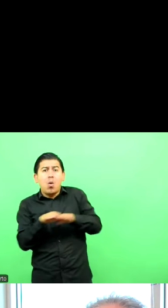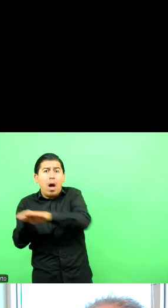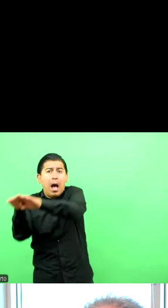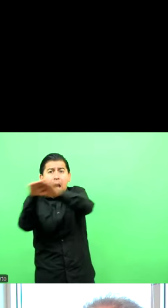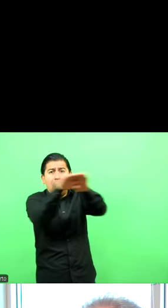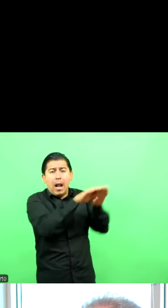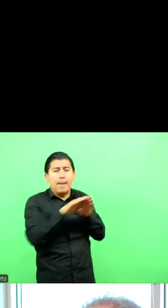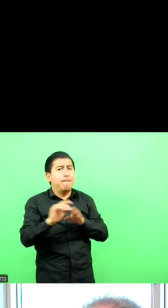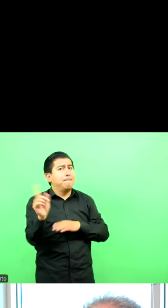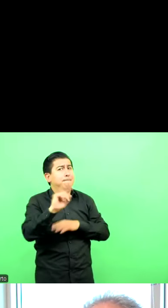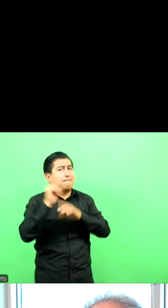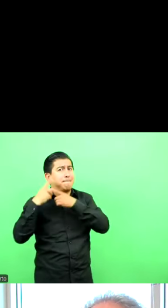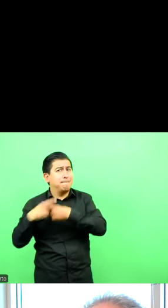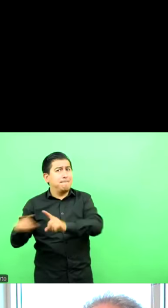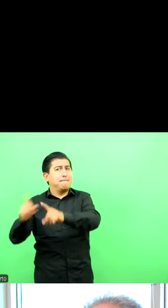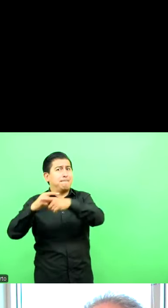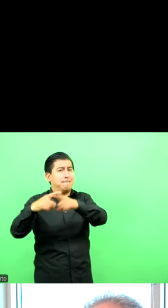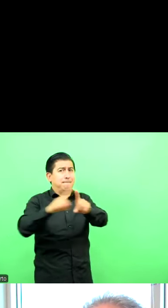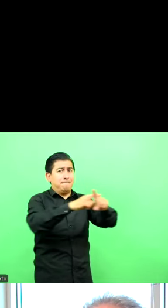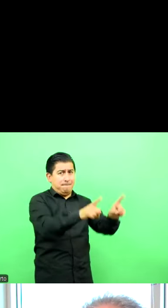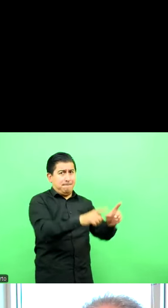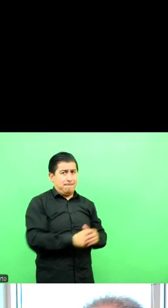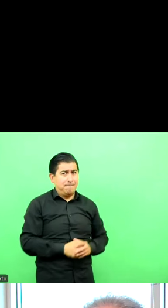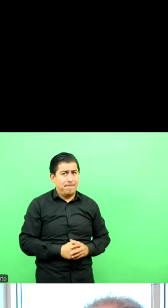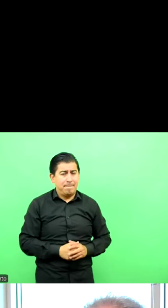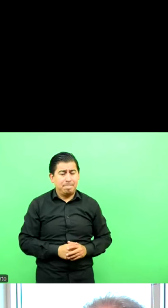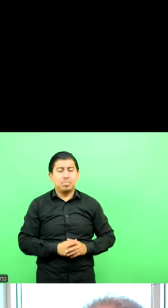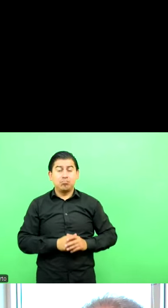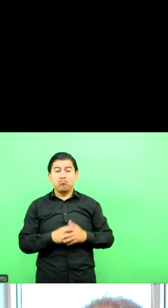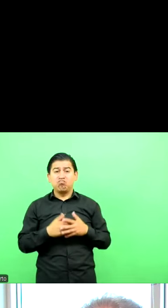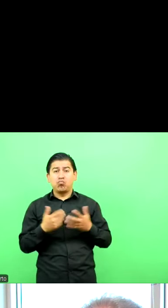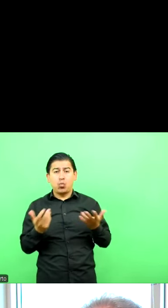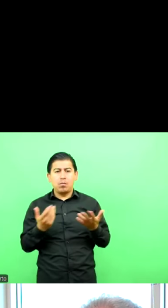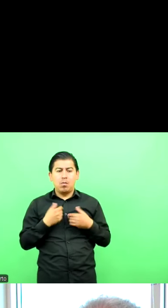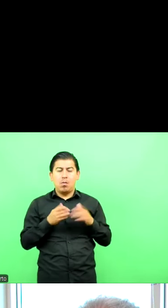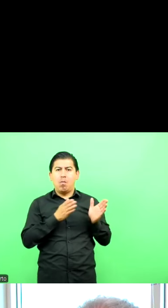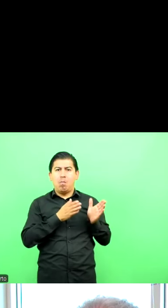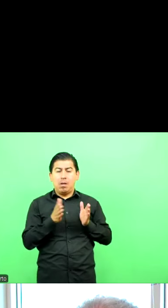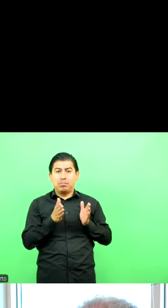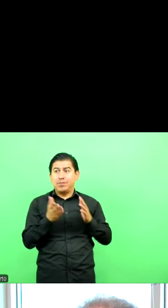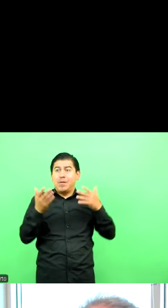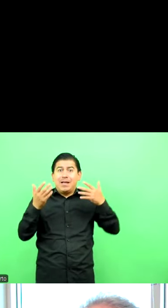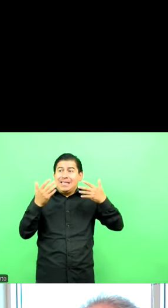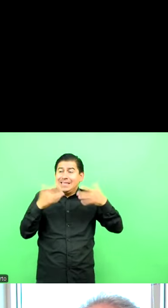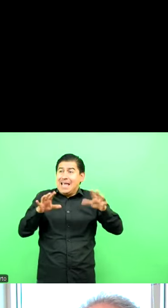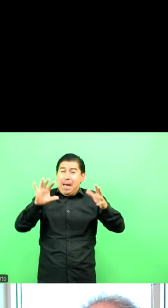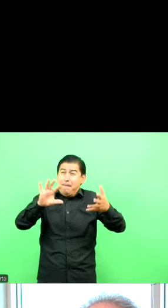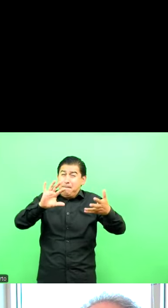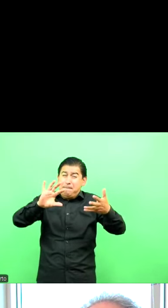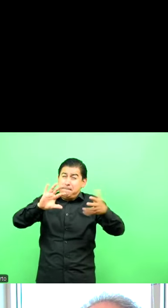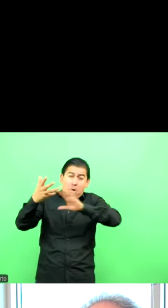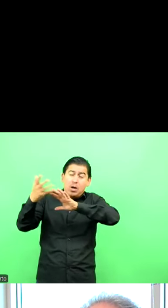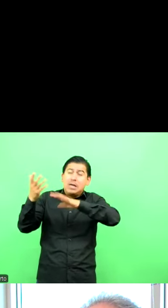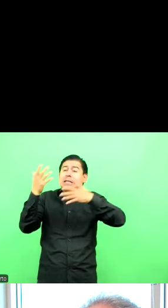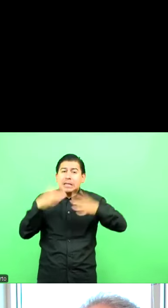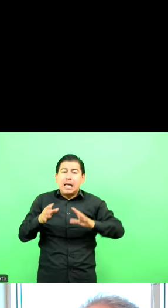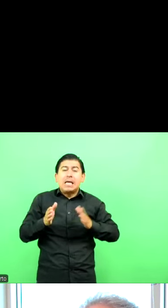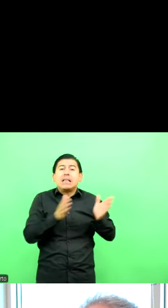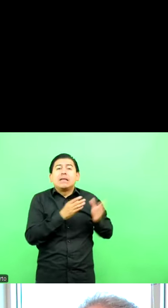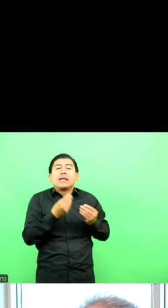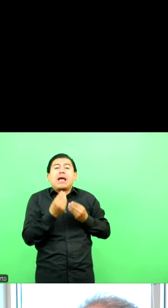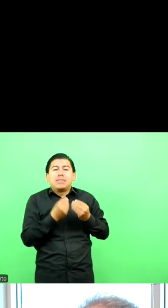need different things that is similar to the al-hazard. Therefore, to